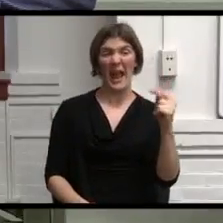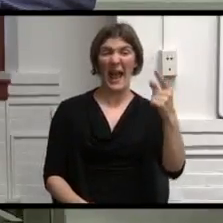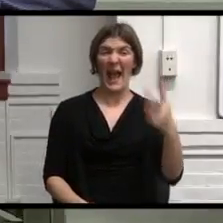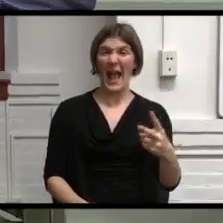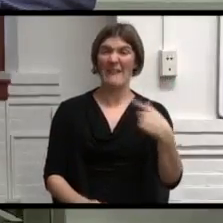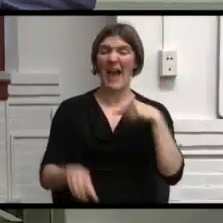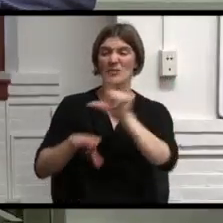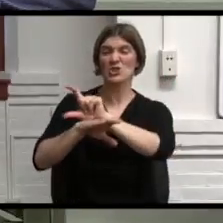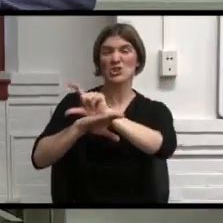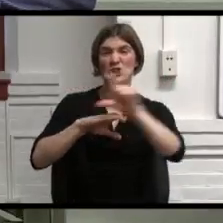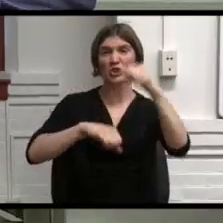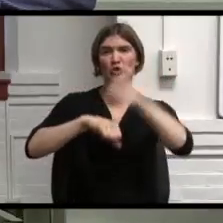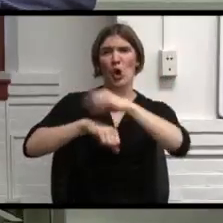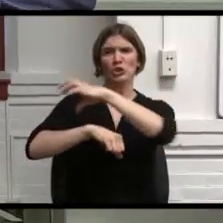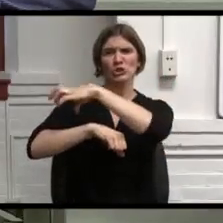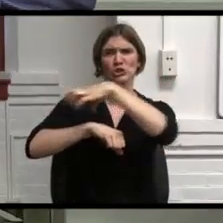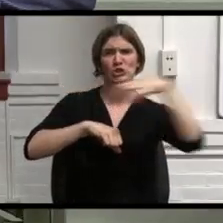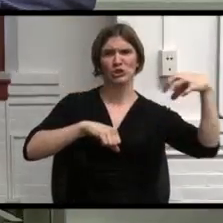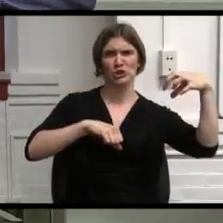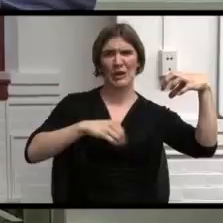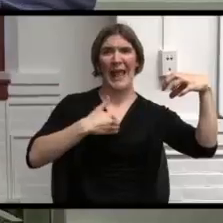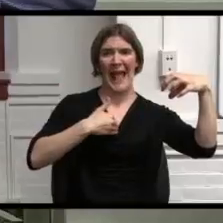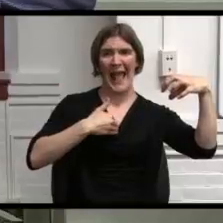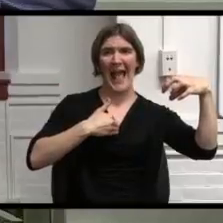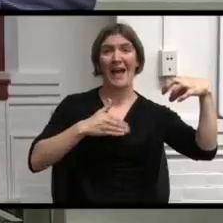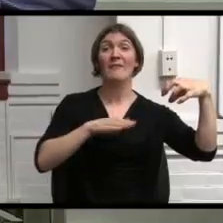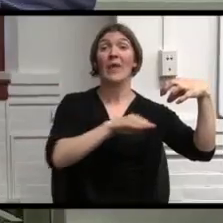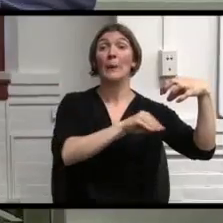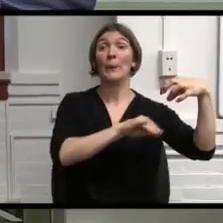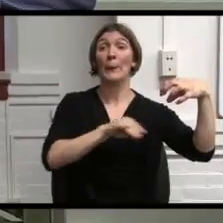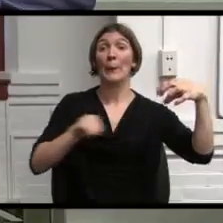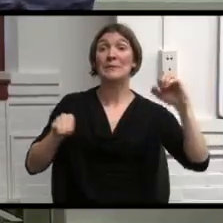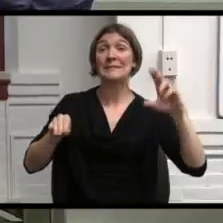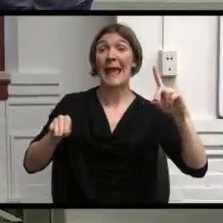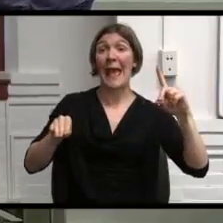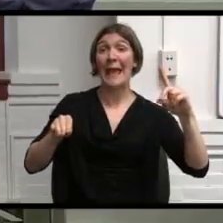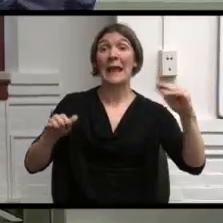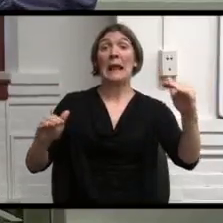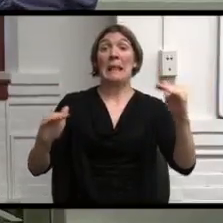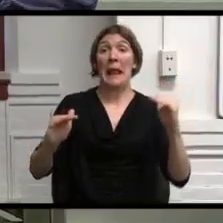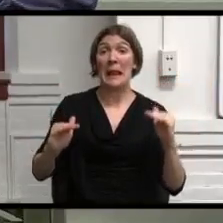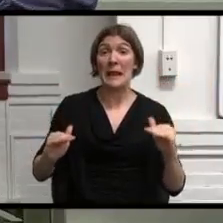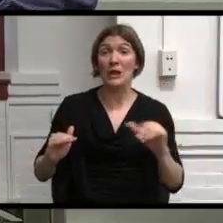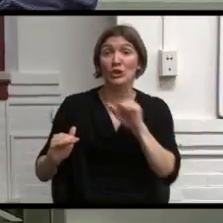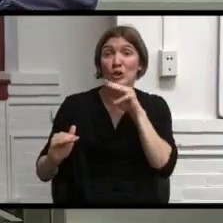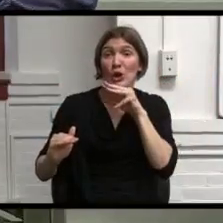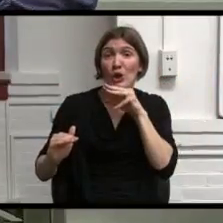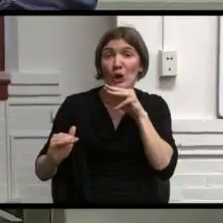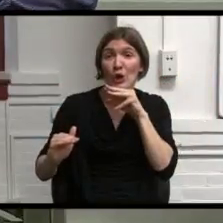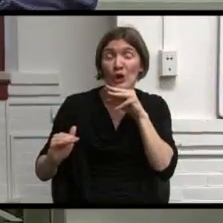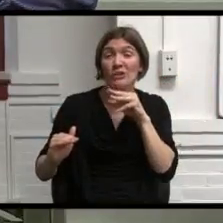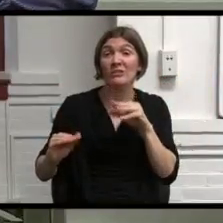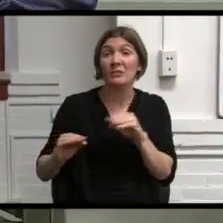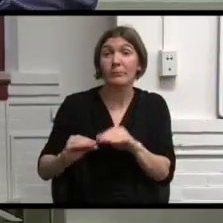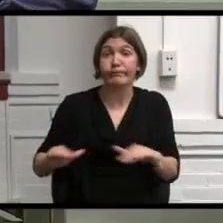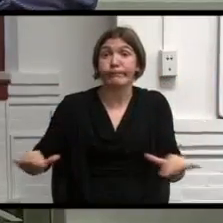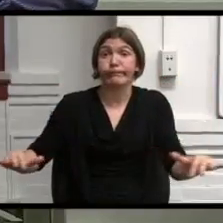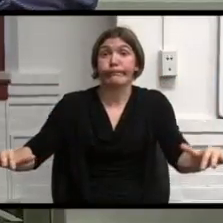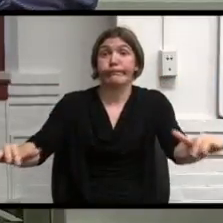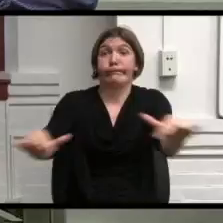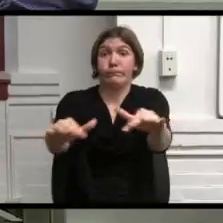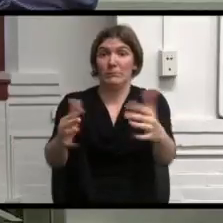coarse 1.5 to 2 inch stone on it, and then sand and accumulated dirt that's filled in around the